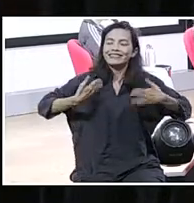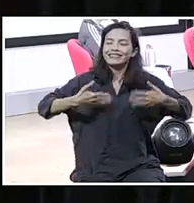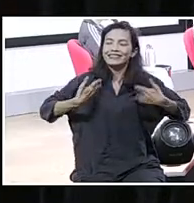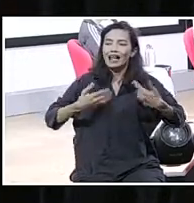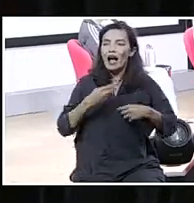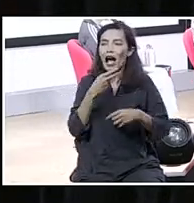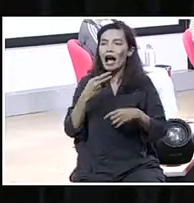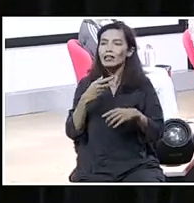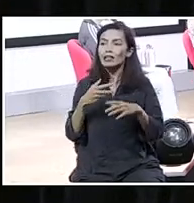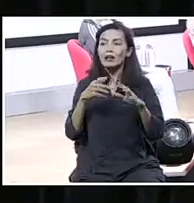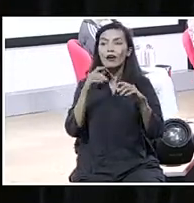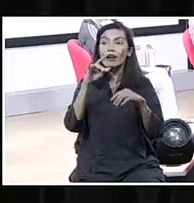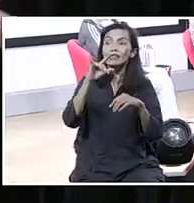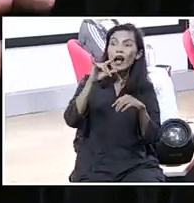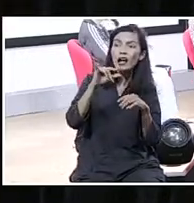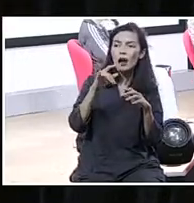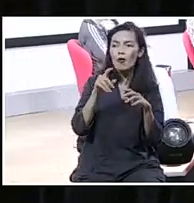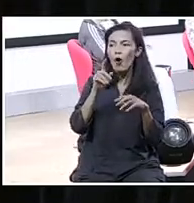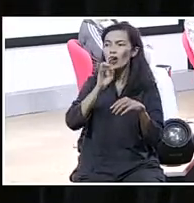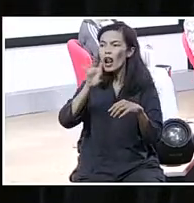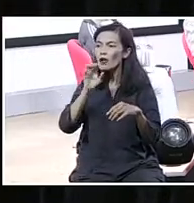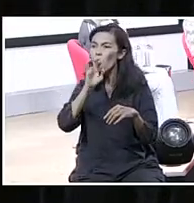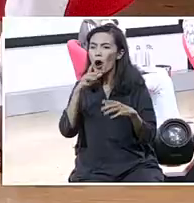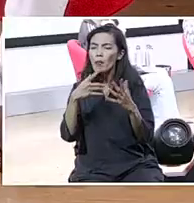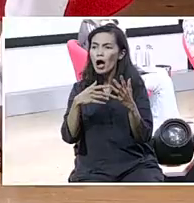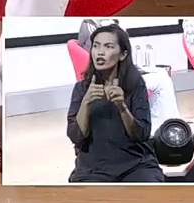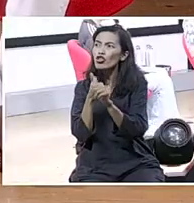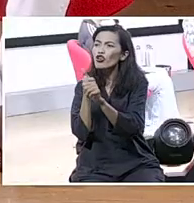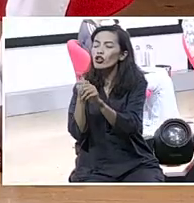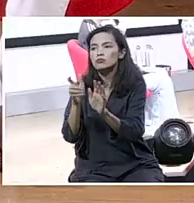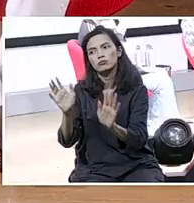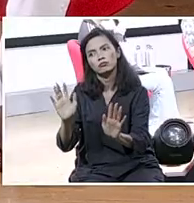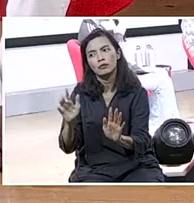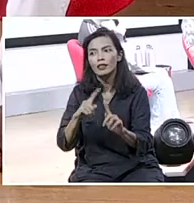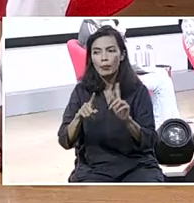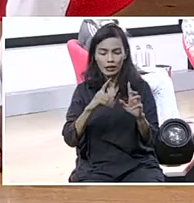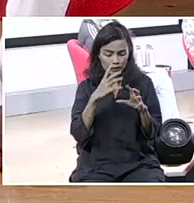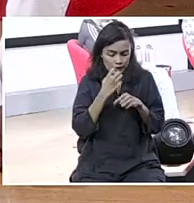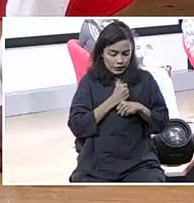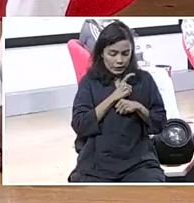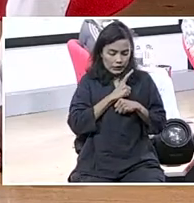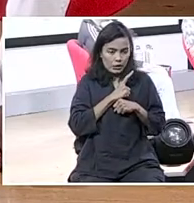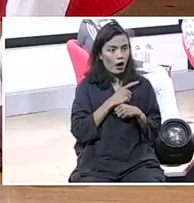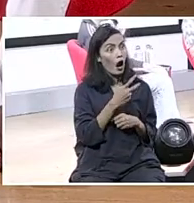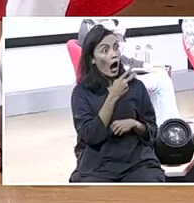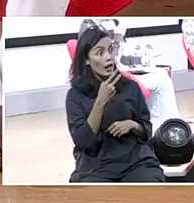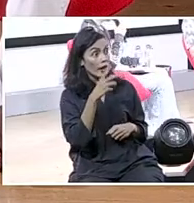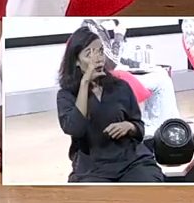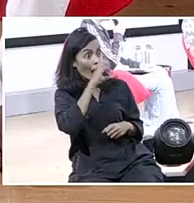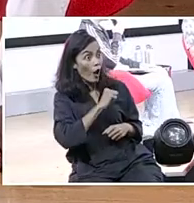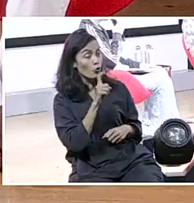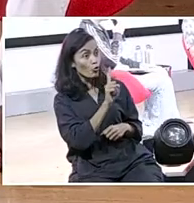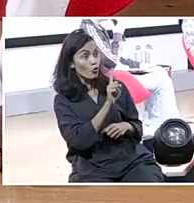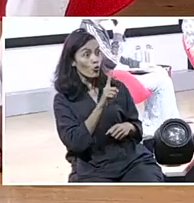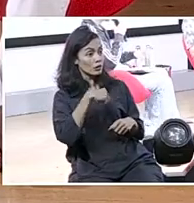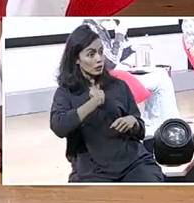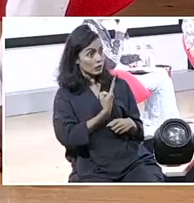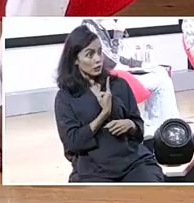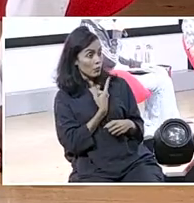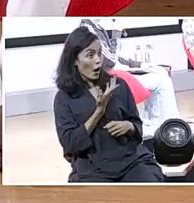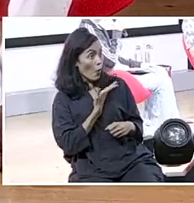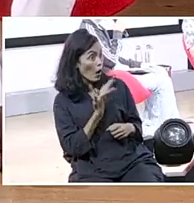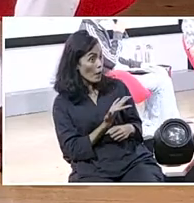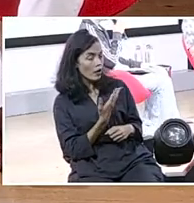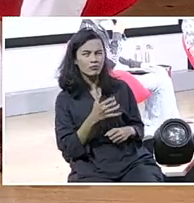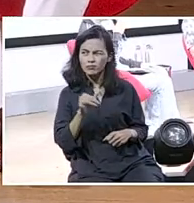they're telling you is going to make happy, what makes you happy. Mm-hmm. So you got to find out first what makes you happy. Yeah. And that's kind of the hard part. It is.